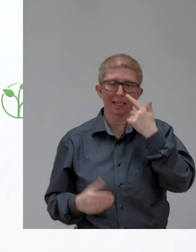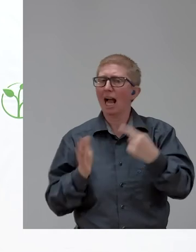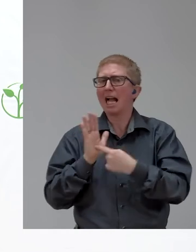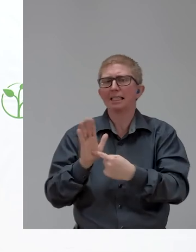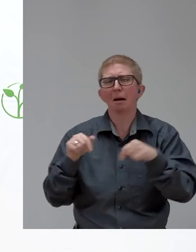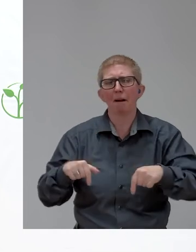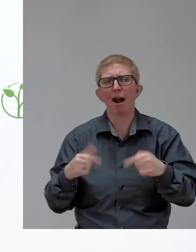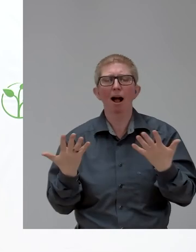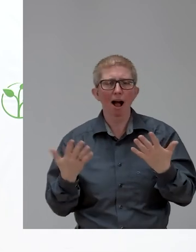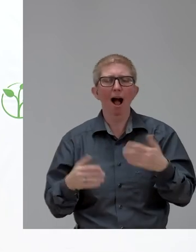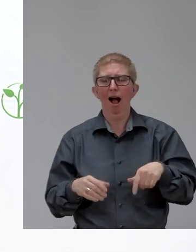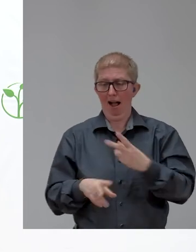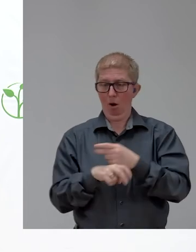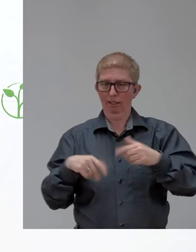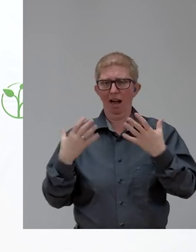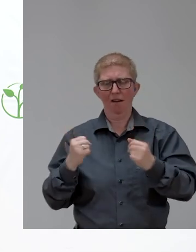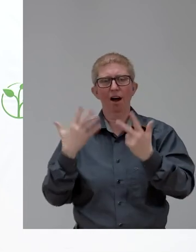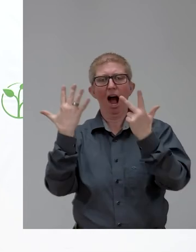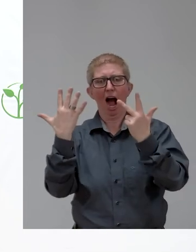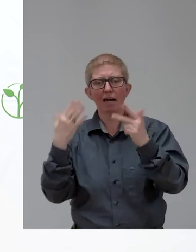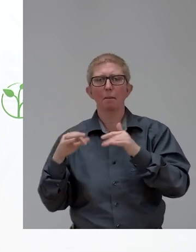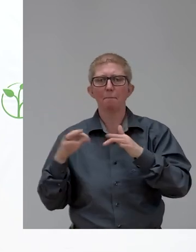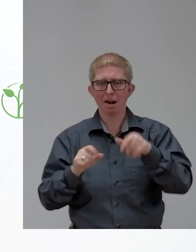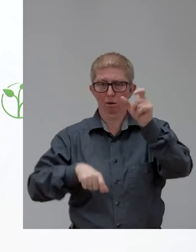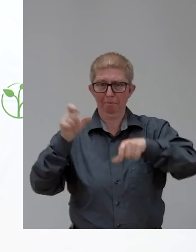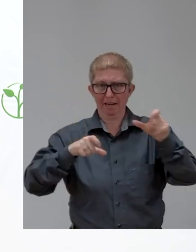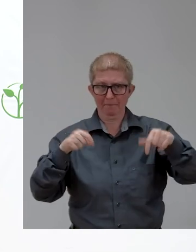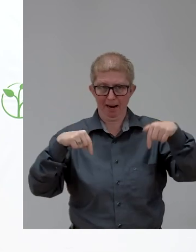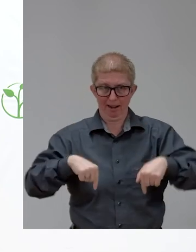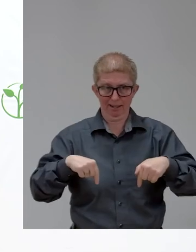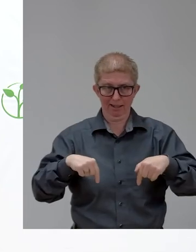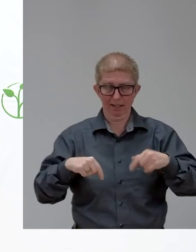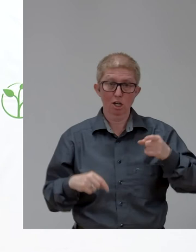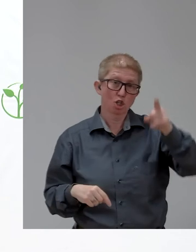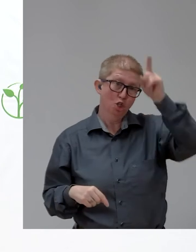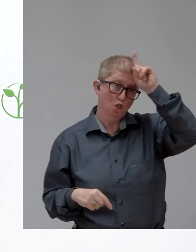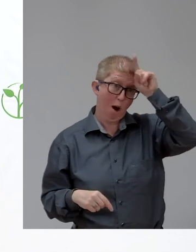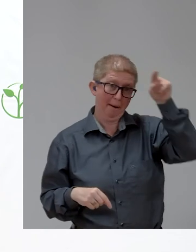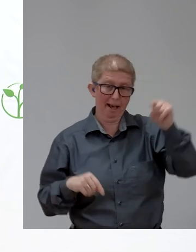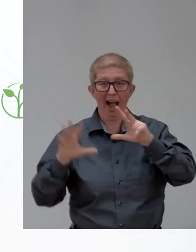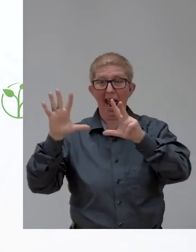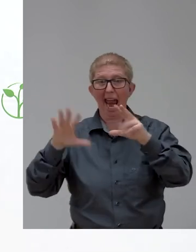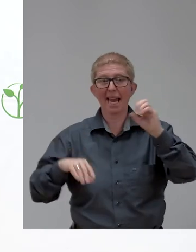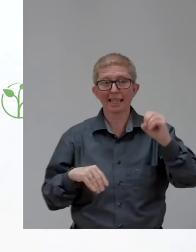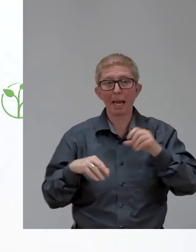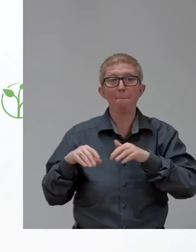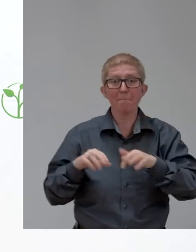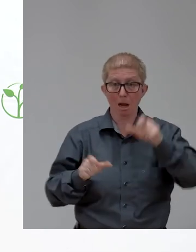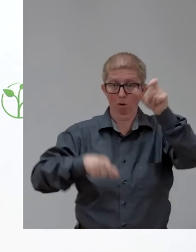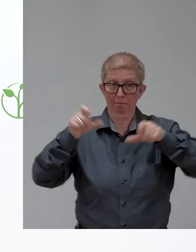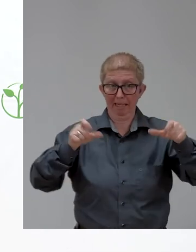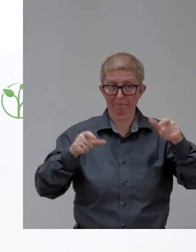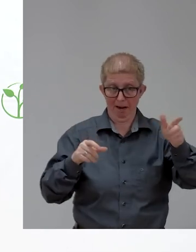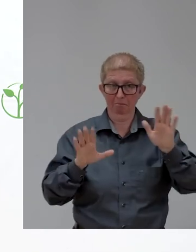It's not that easy. Even within Austria, people move. Parents with children with autism, for example,